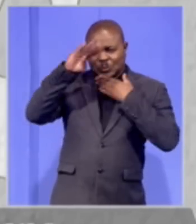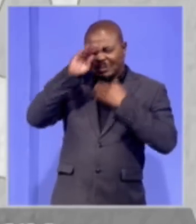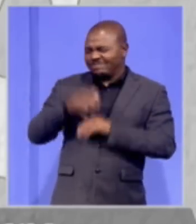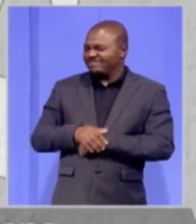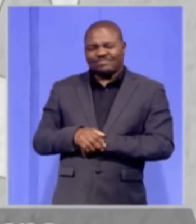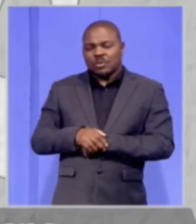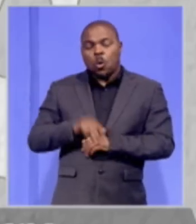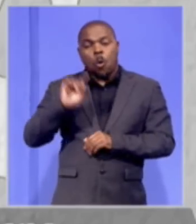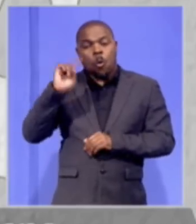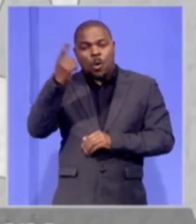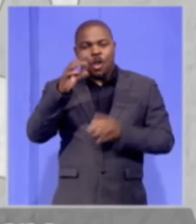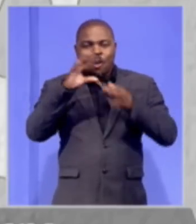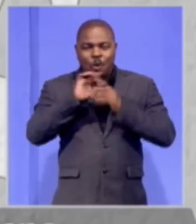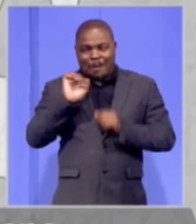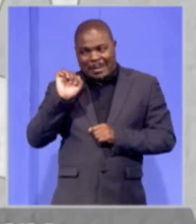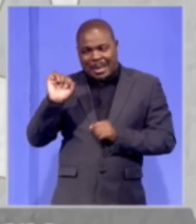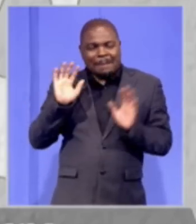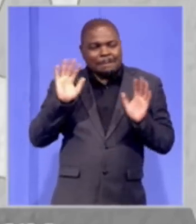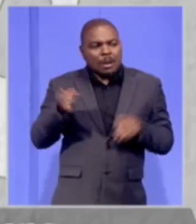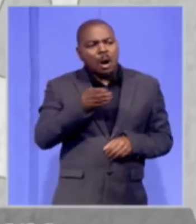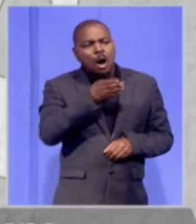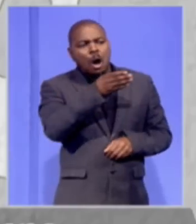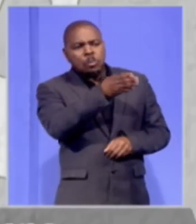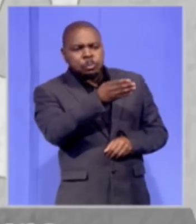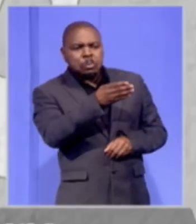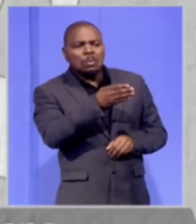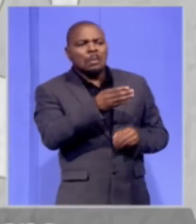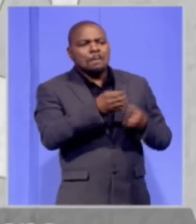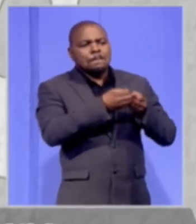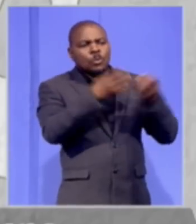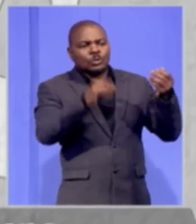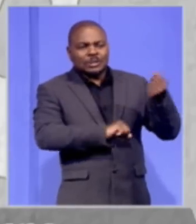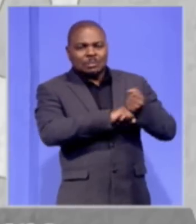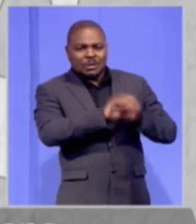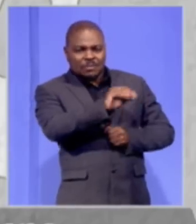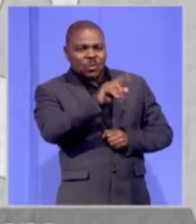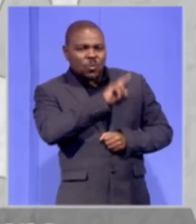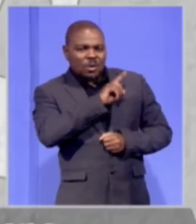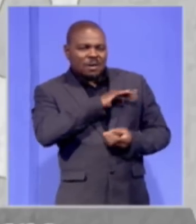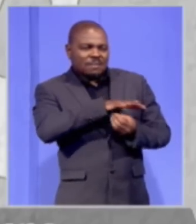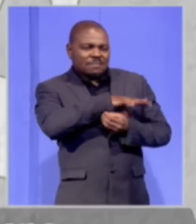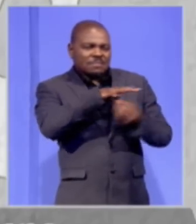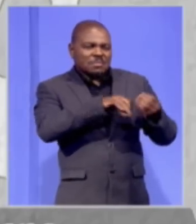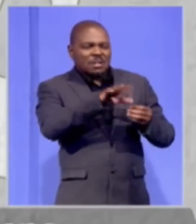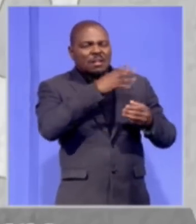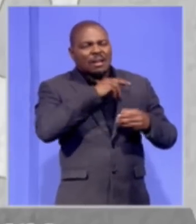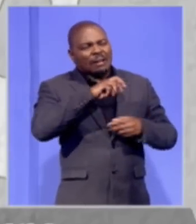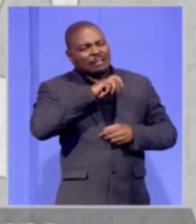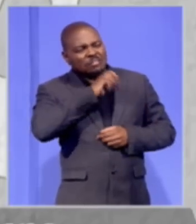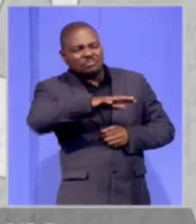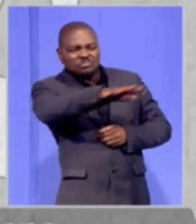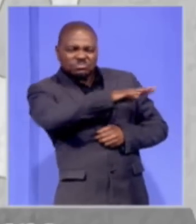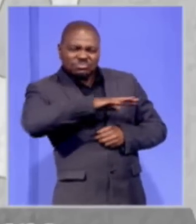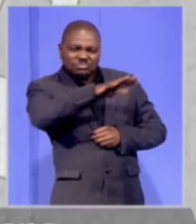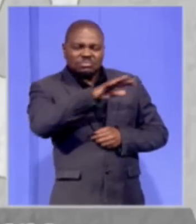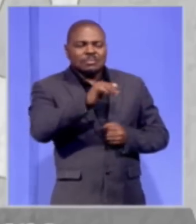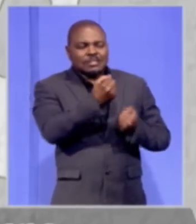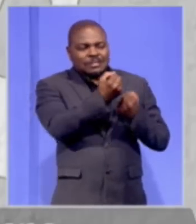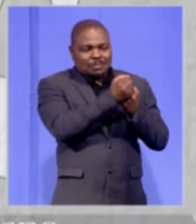bomane mo e leng hore ka lebaka la go mohlomong sentse ile ba lelapa la borena ba na le susumetso empa